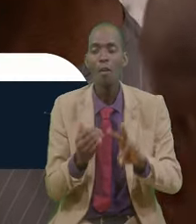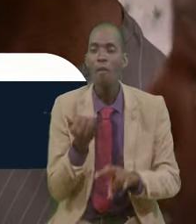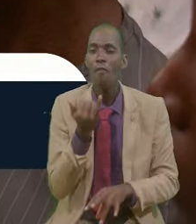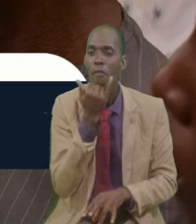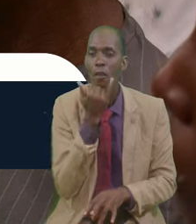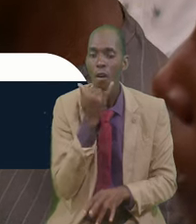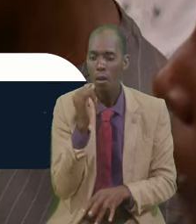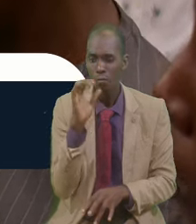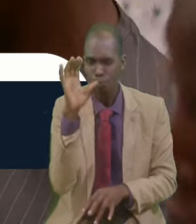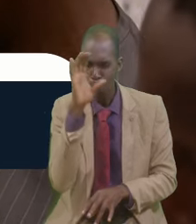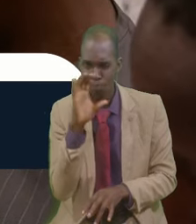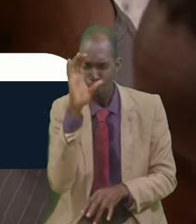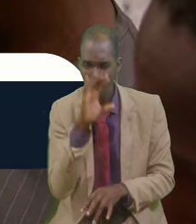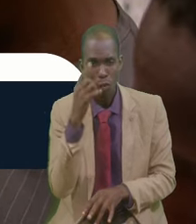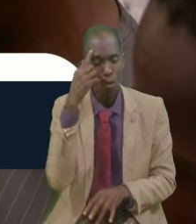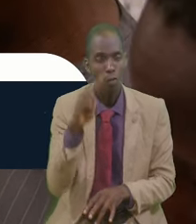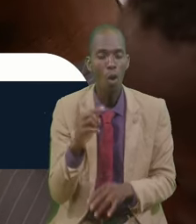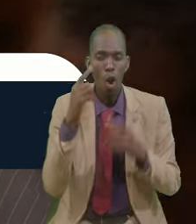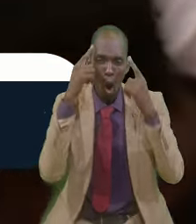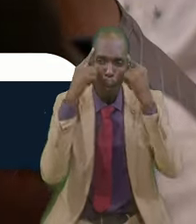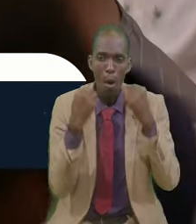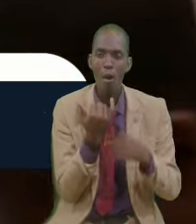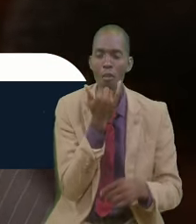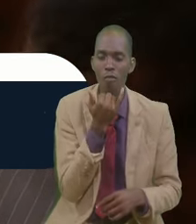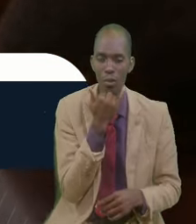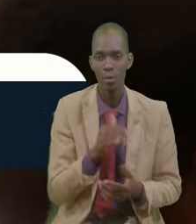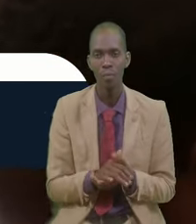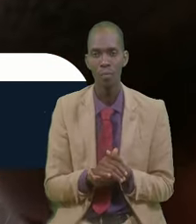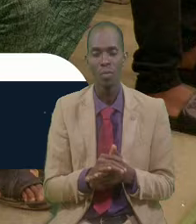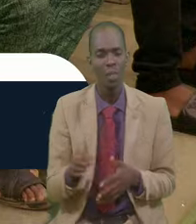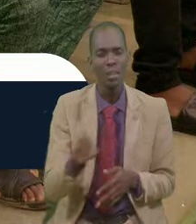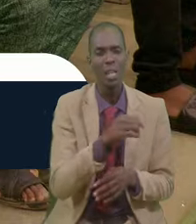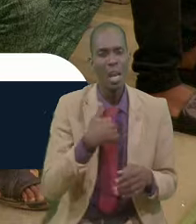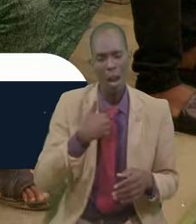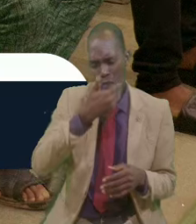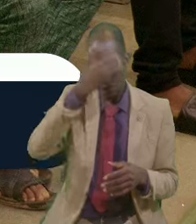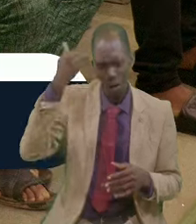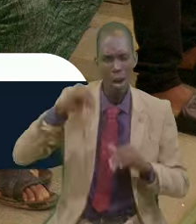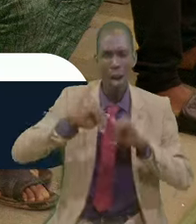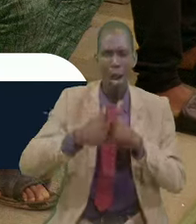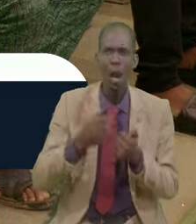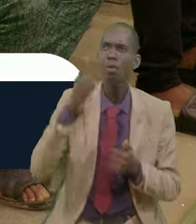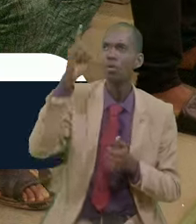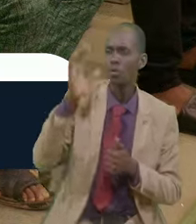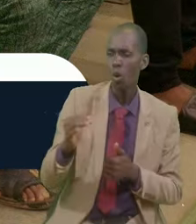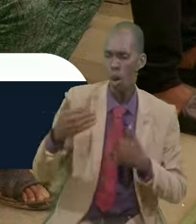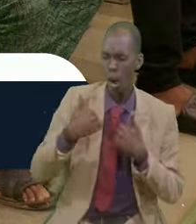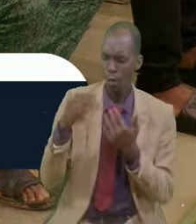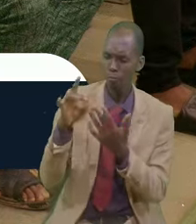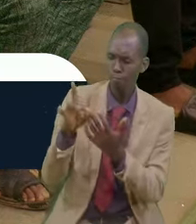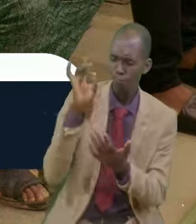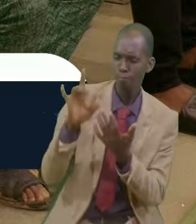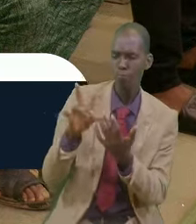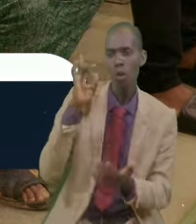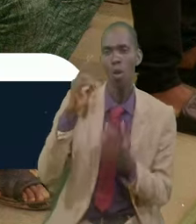Fault finding with Moses. They forgot how God had used Moses for them. And when they said they were giants, all